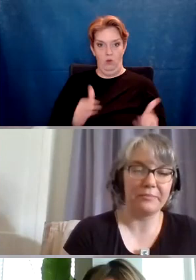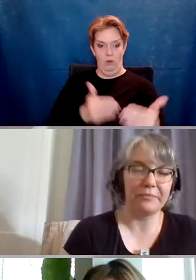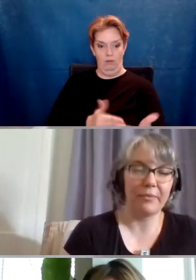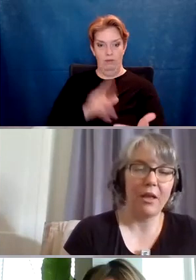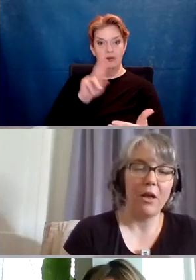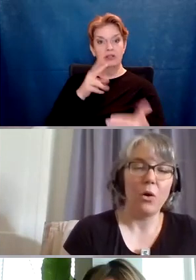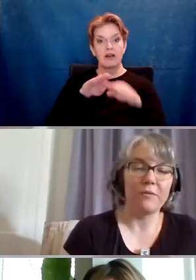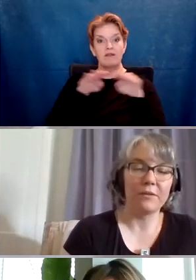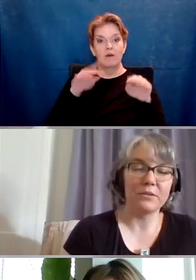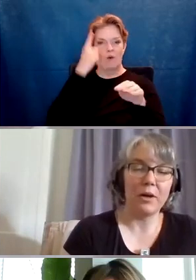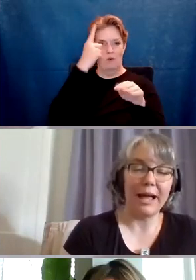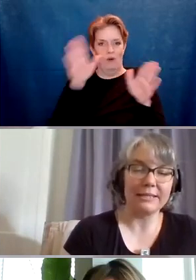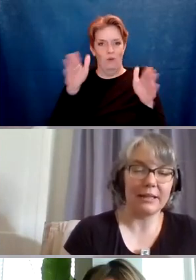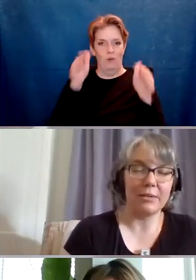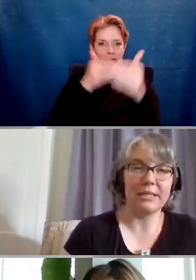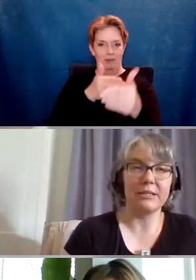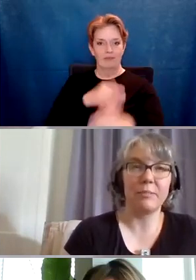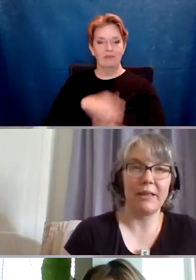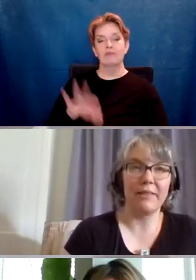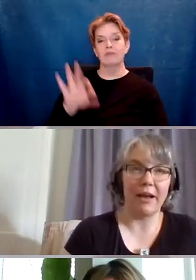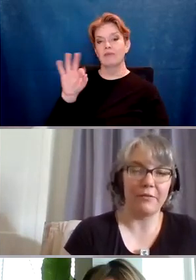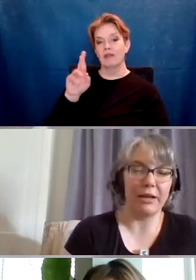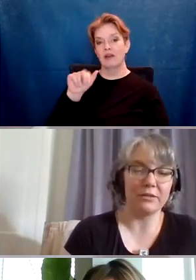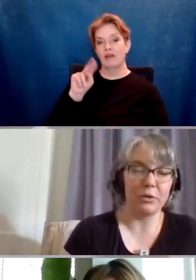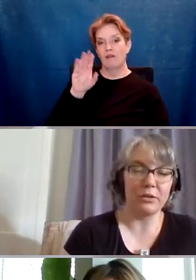floor. When Francois asked Clementine to